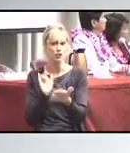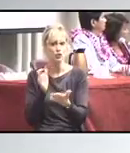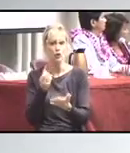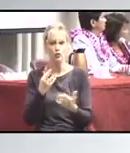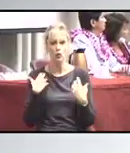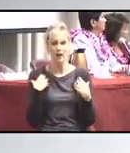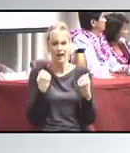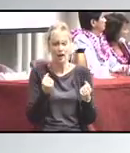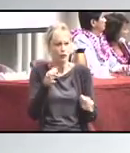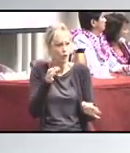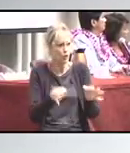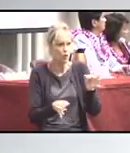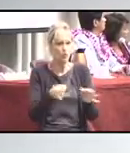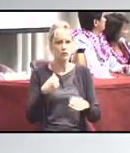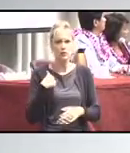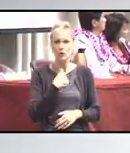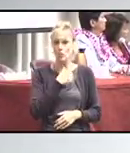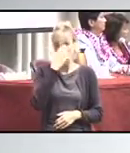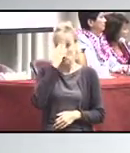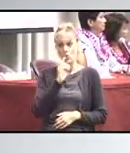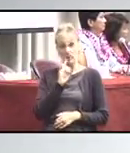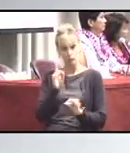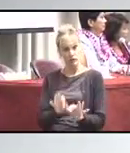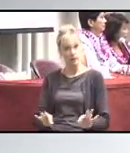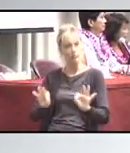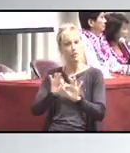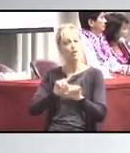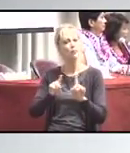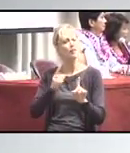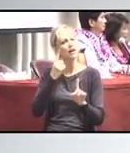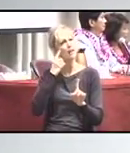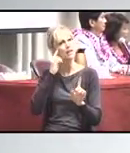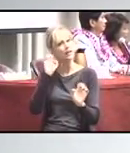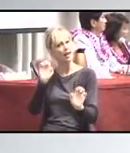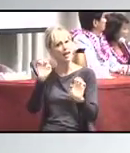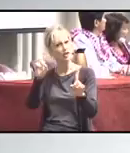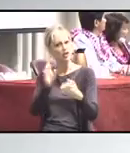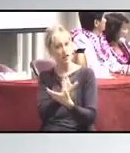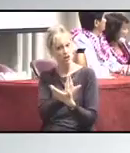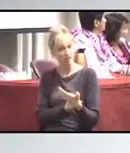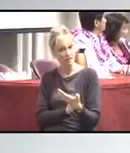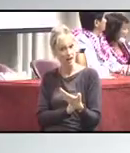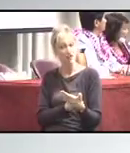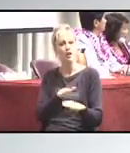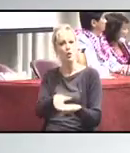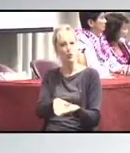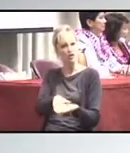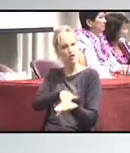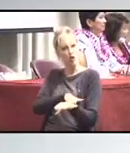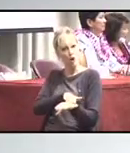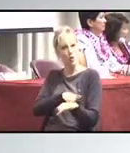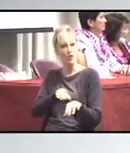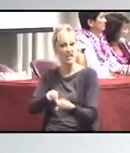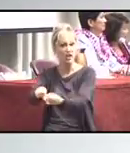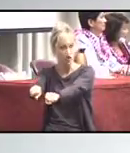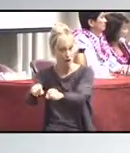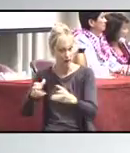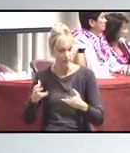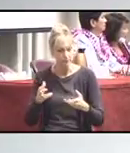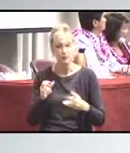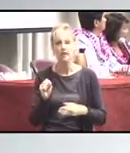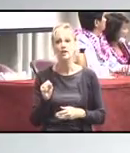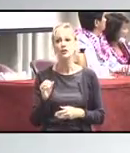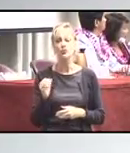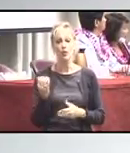the courts, we know how important that is, but I think the education side of it was very slow to catch on. And that's why, for